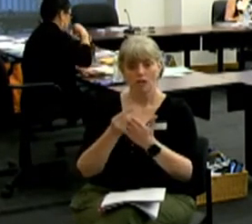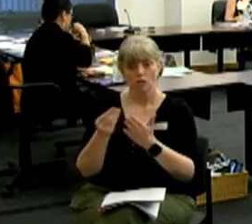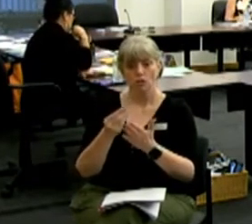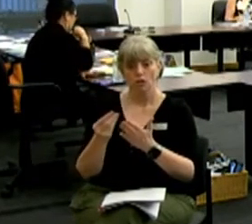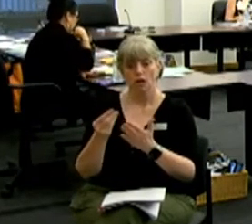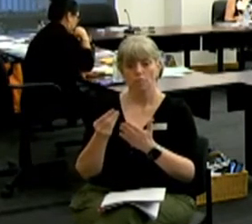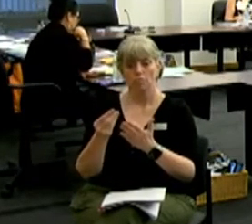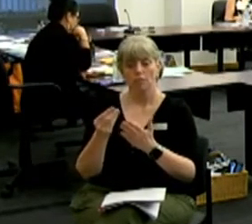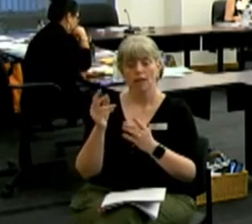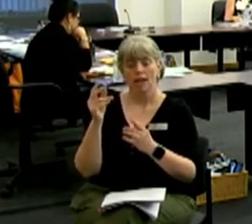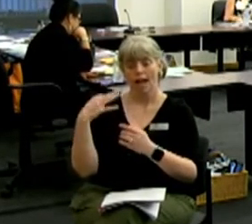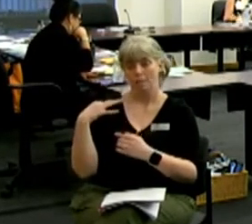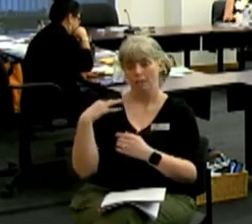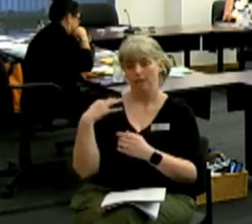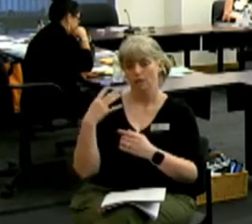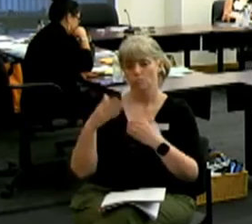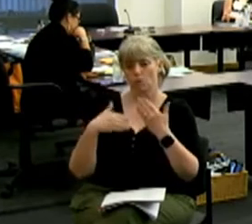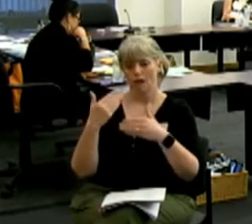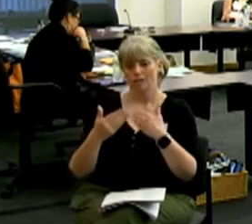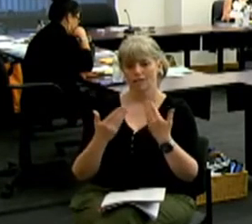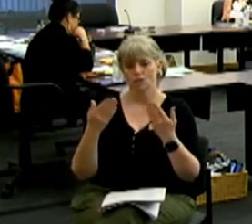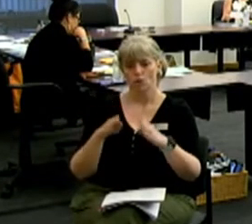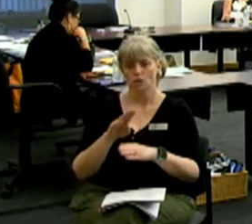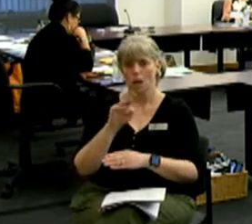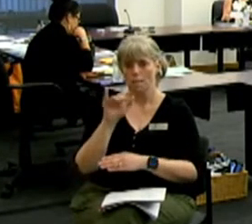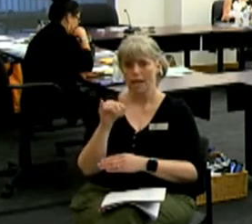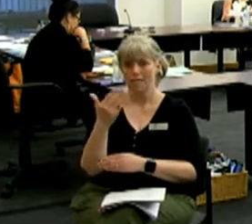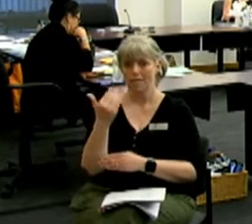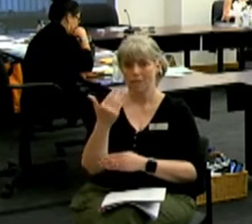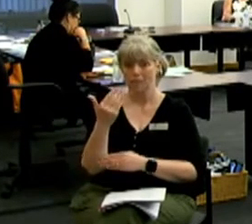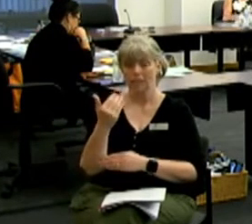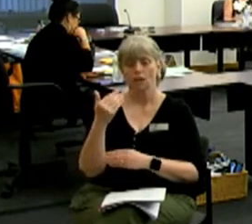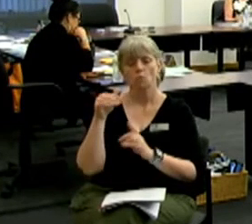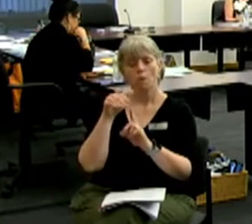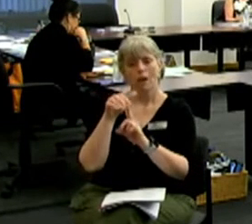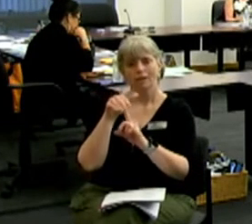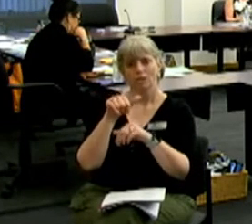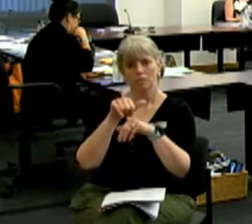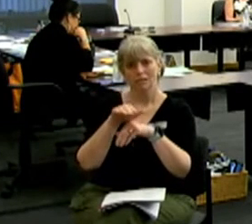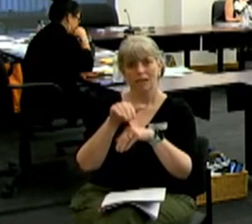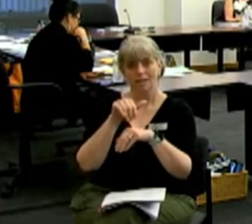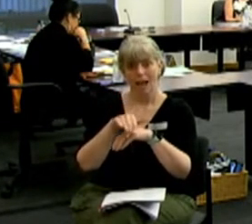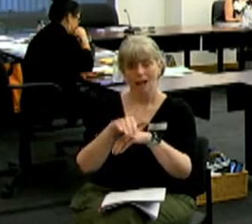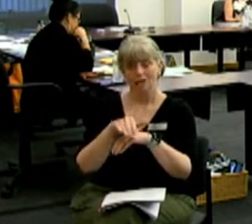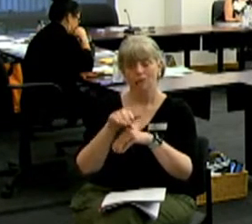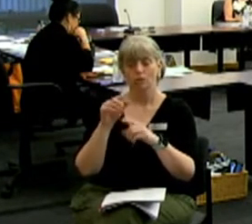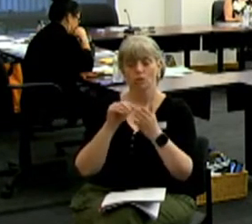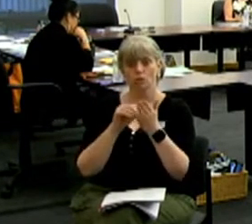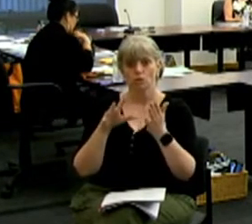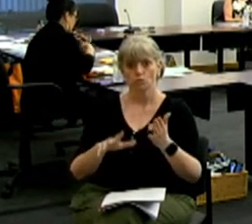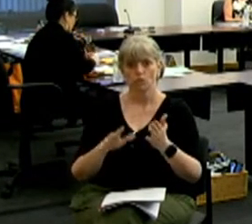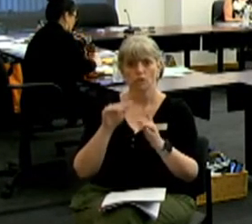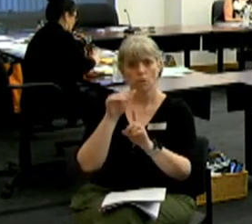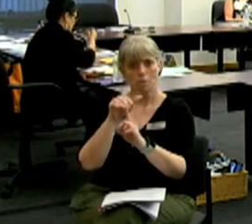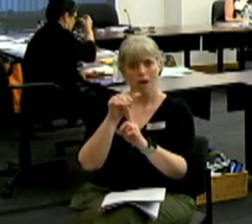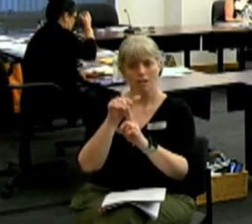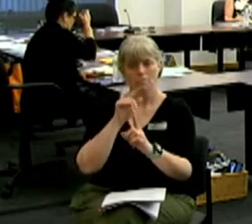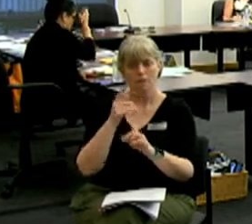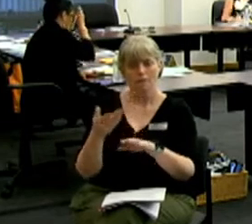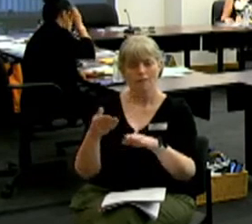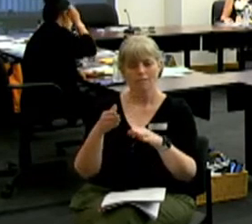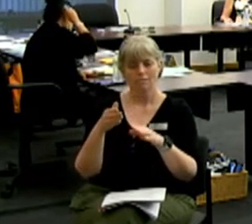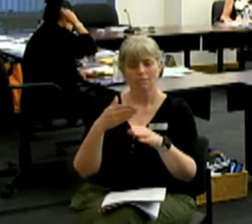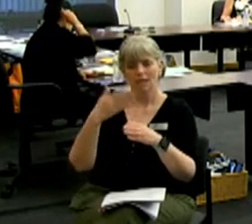process closes on May 15th for fall scholarships. Reminders are being sent out to students to remind them of the